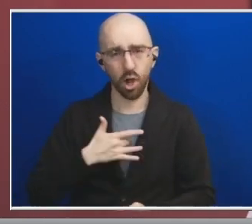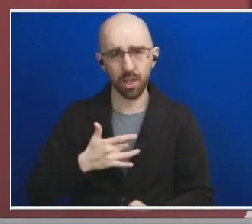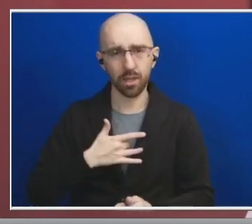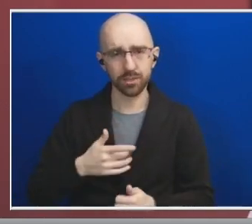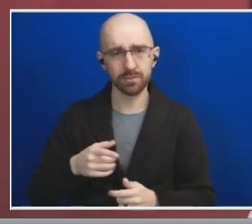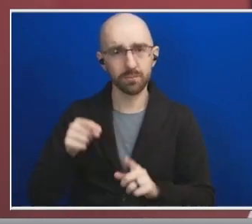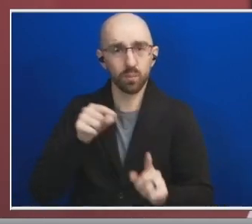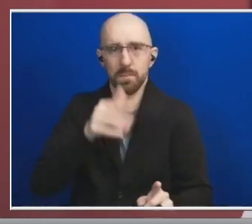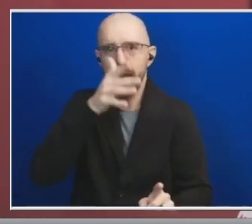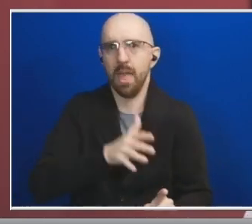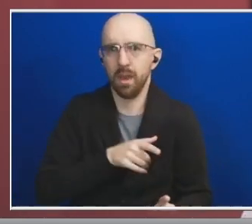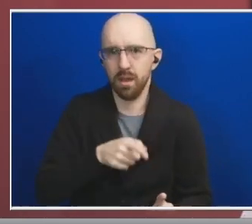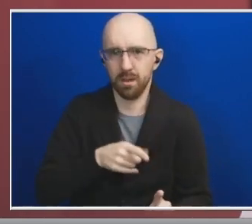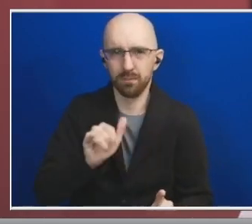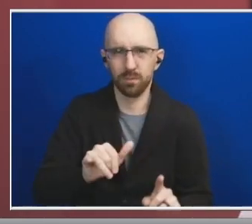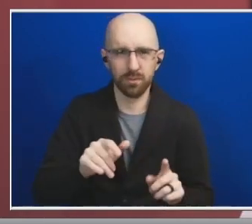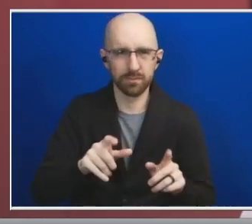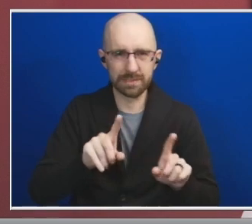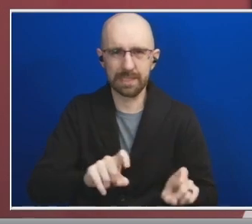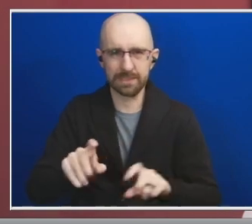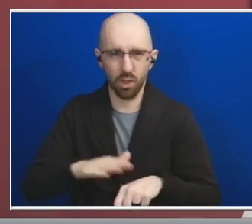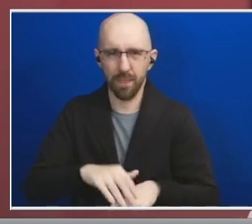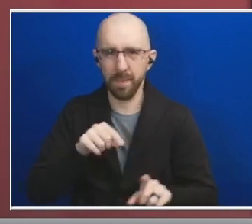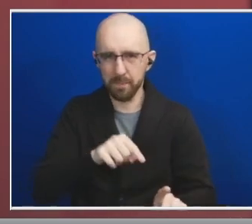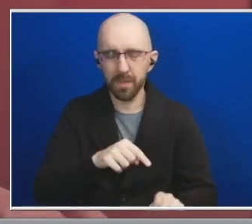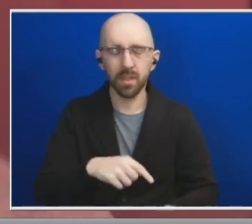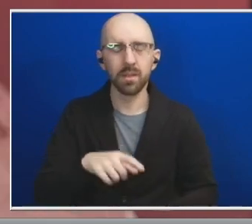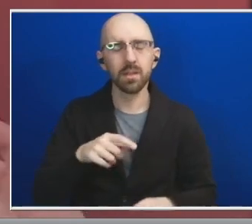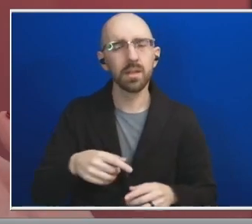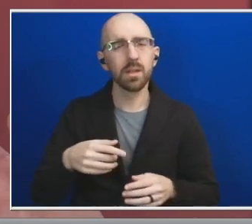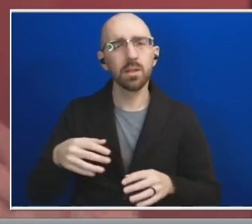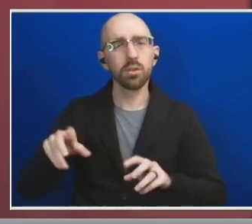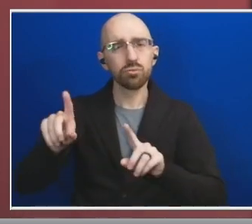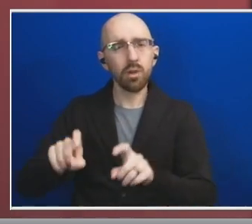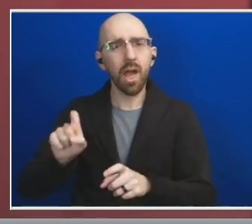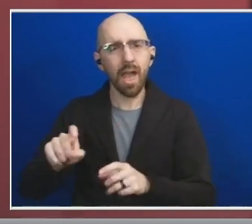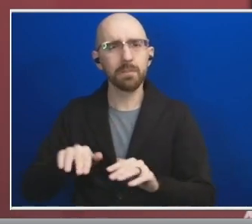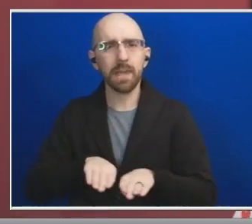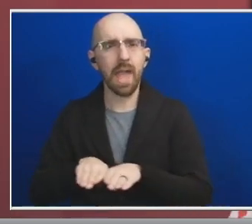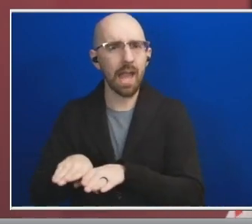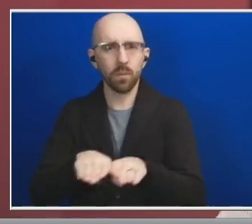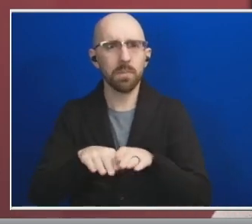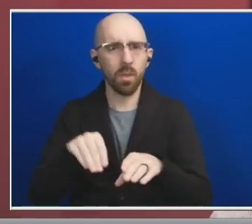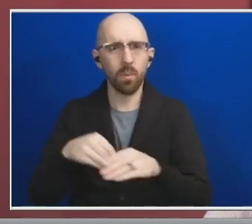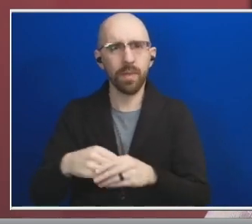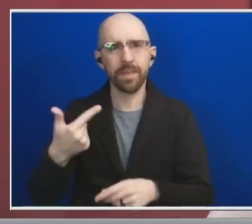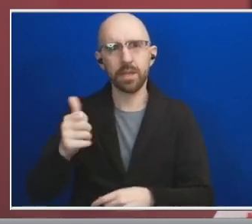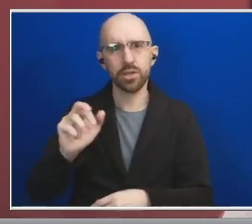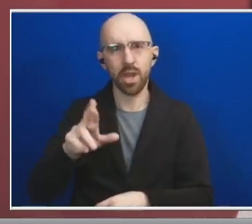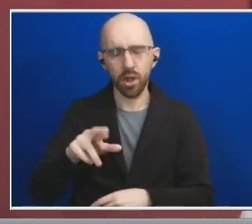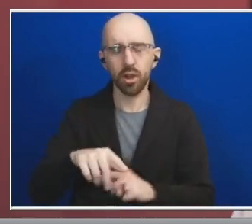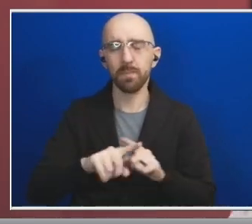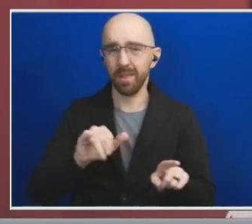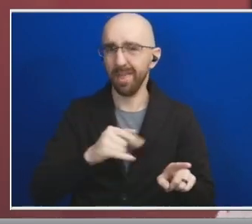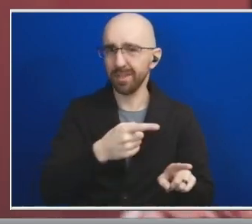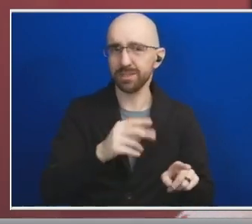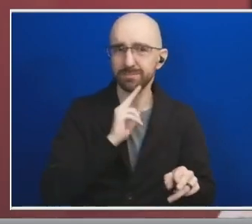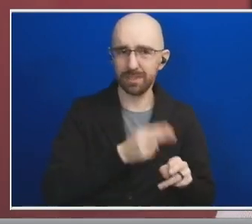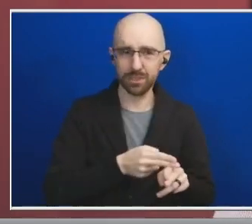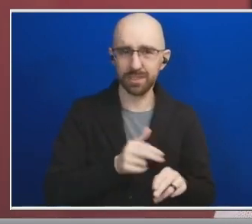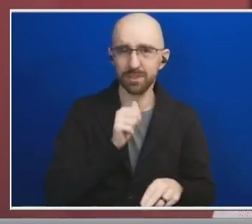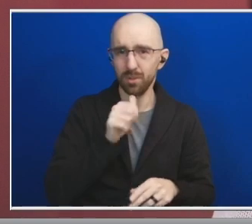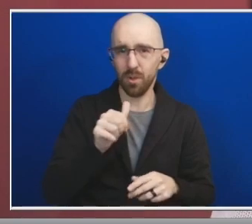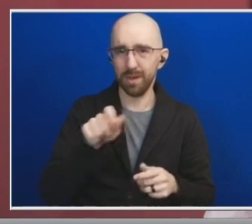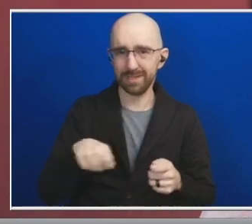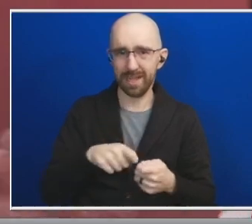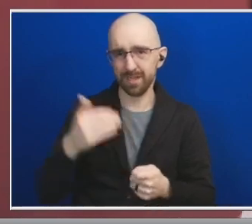there's laws that say that trials have to be equitable in terms of gender, but as she again mentioned, then they don't necessarily know why. We know that